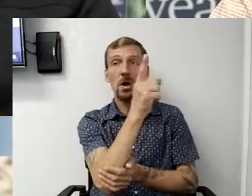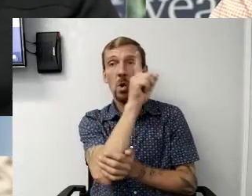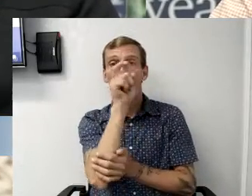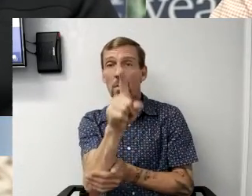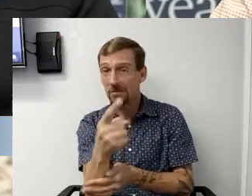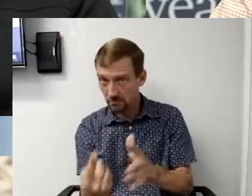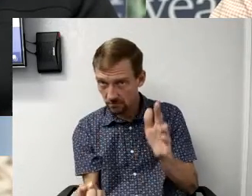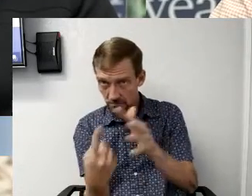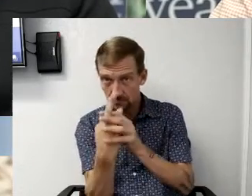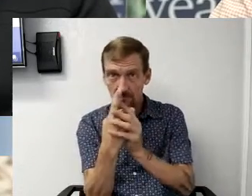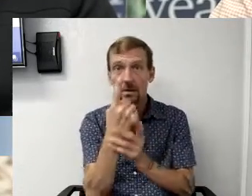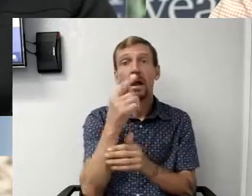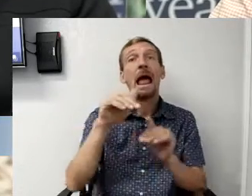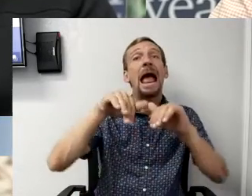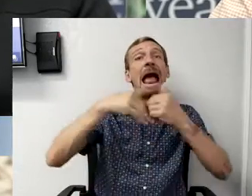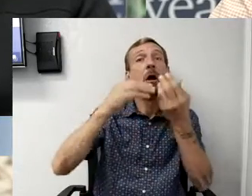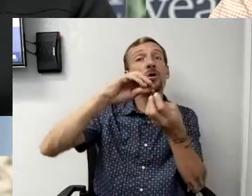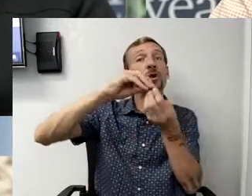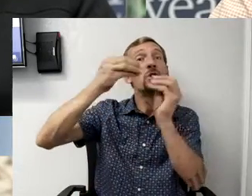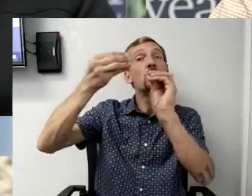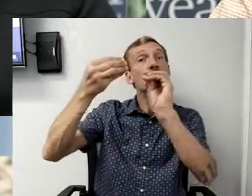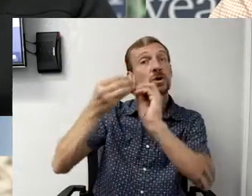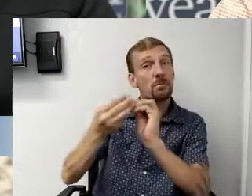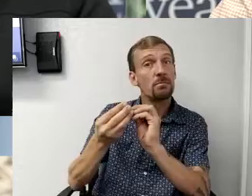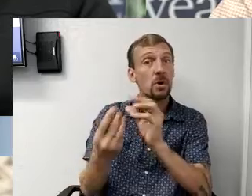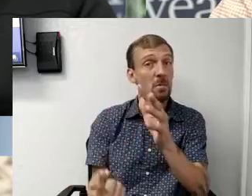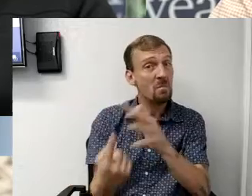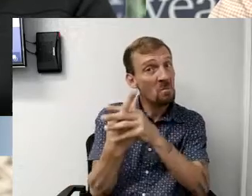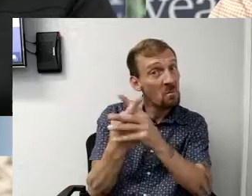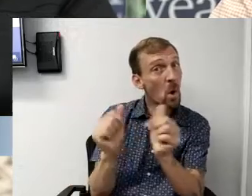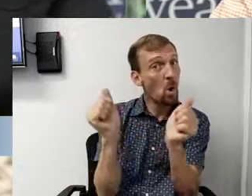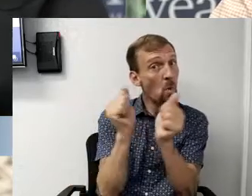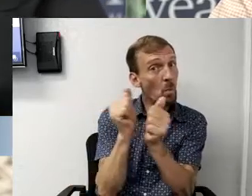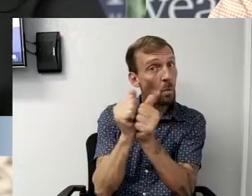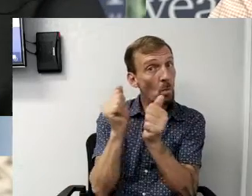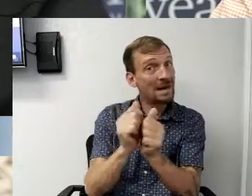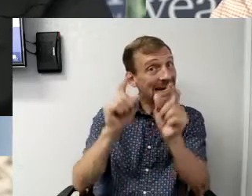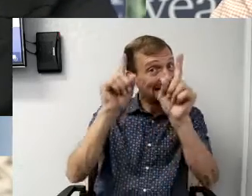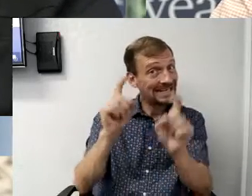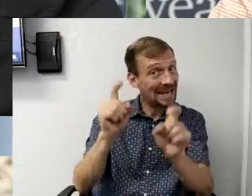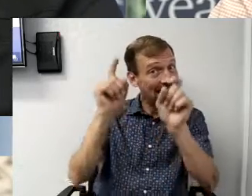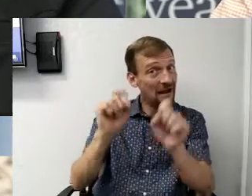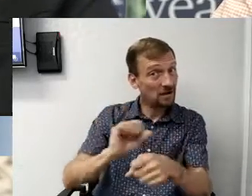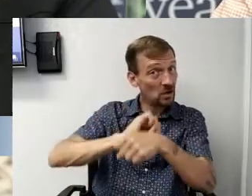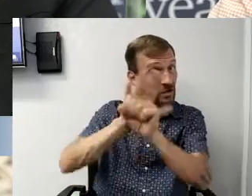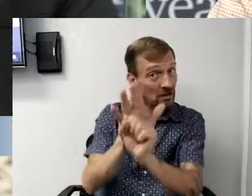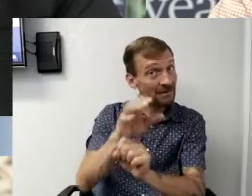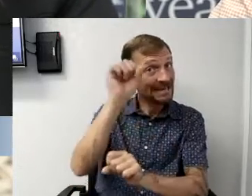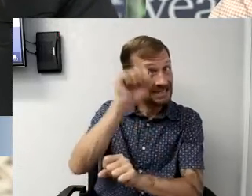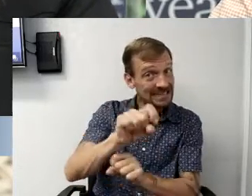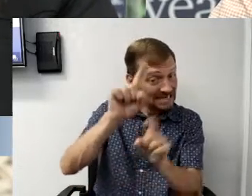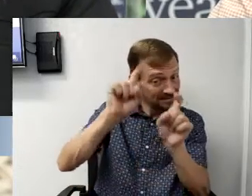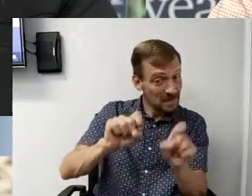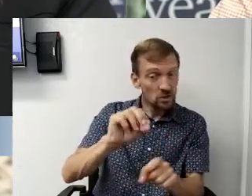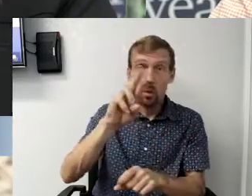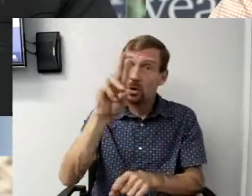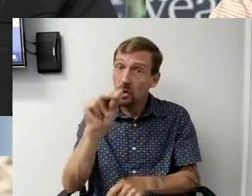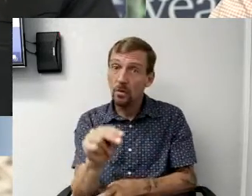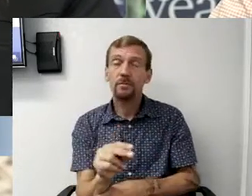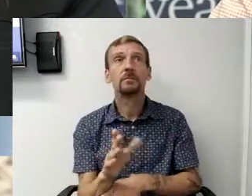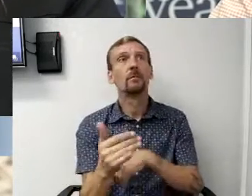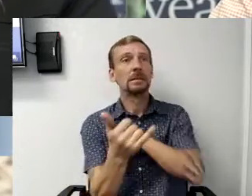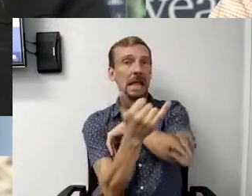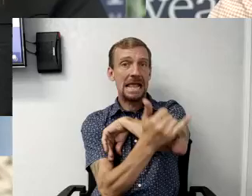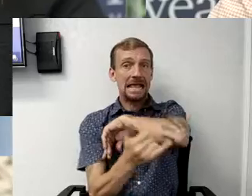is the number of recovered COVID patients derived? Are they all being retested? So the county number